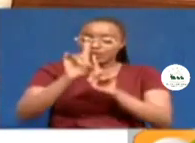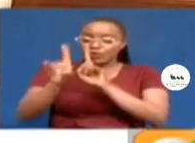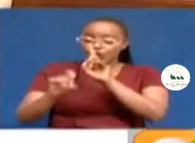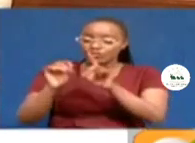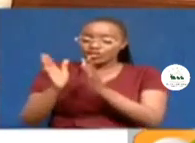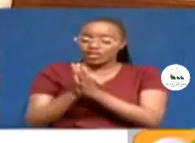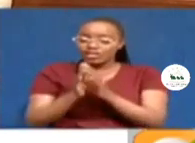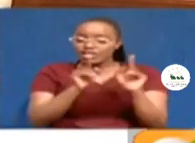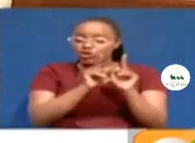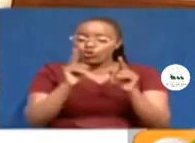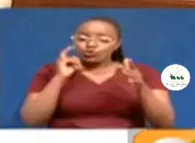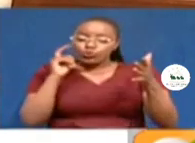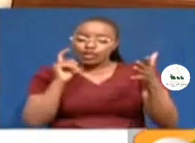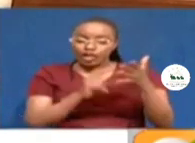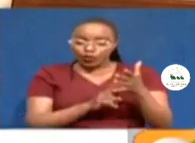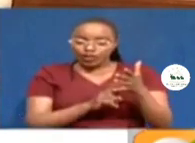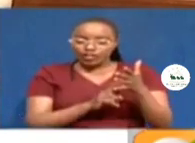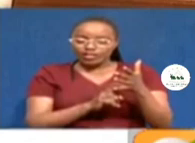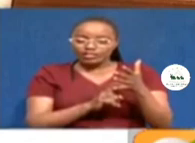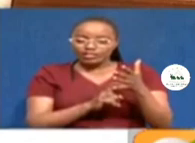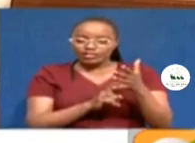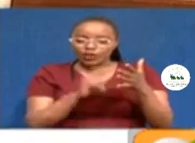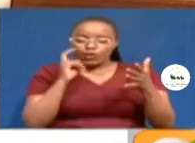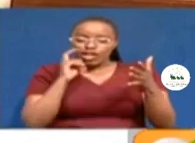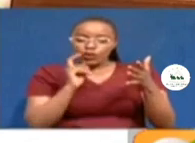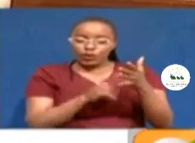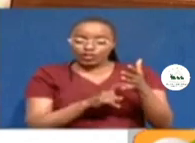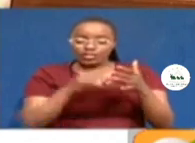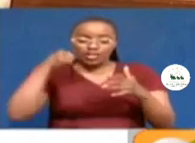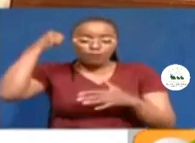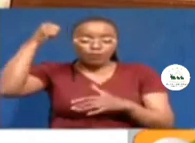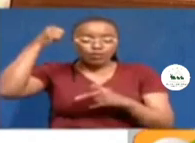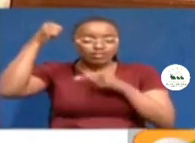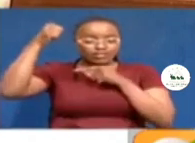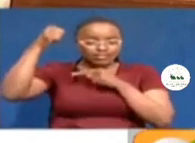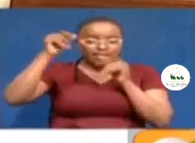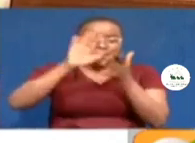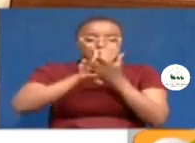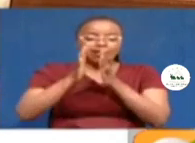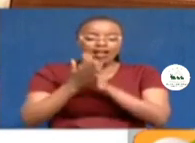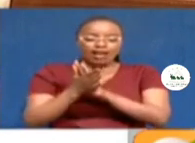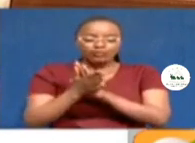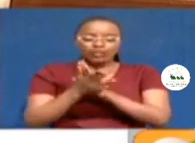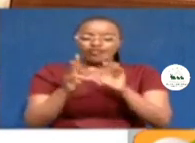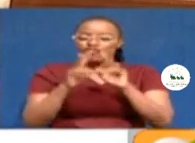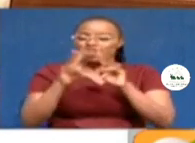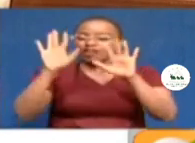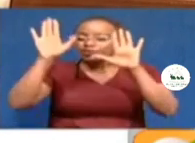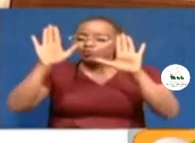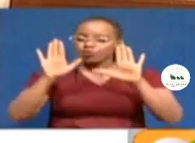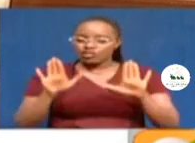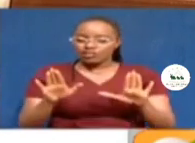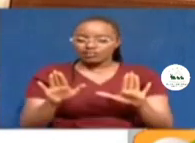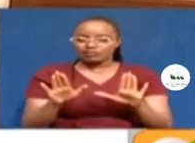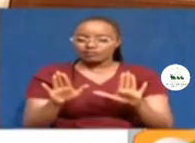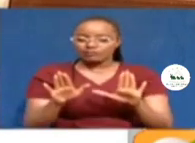we recognize that politics becomes a very important